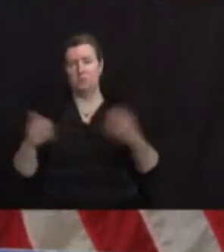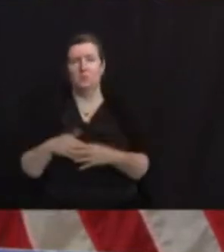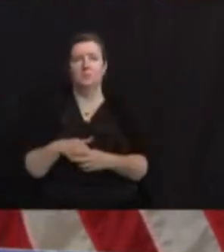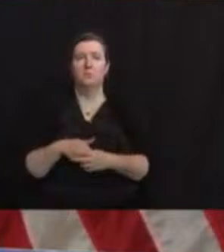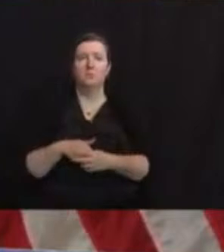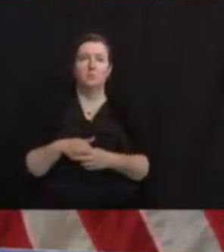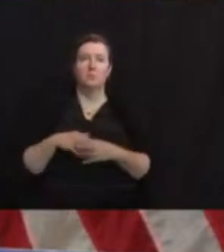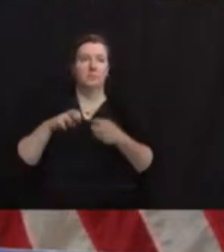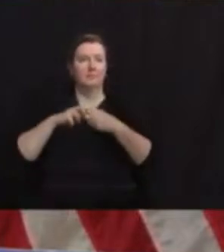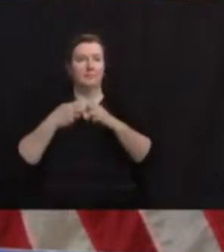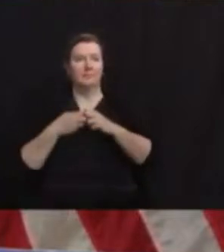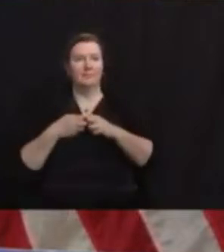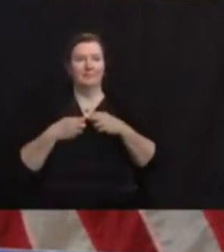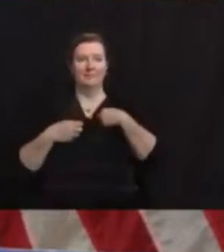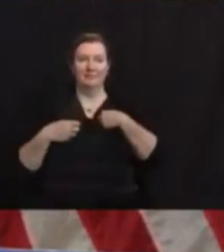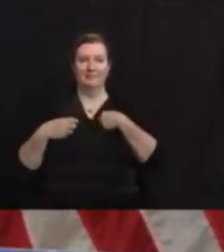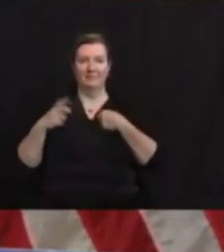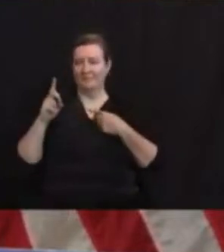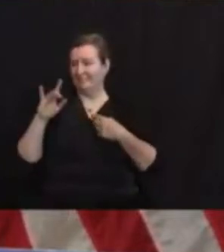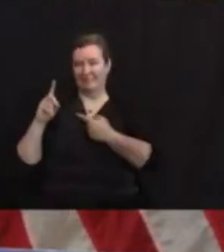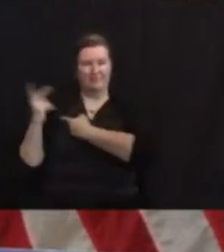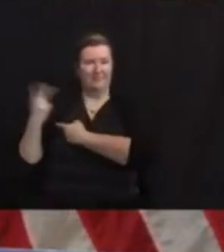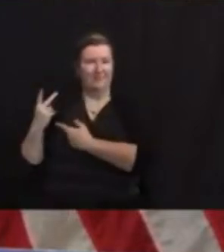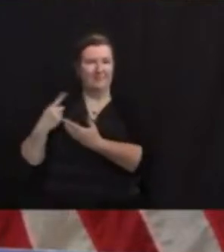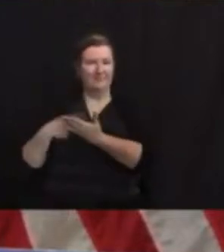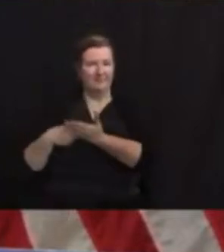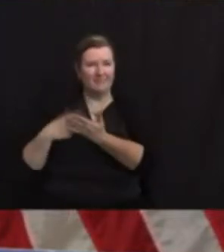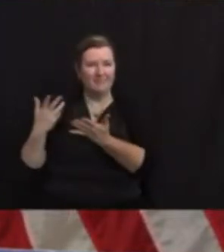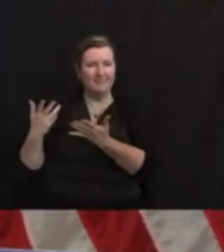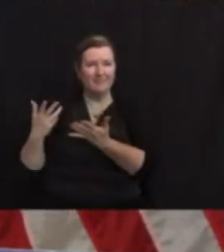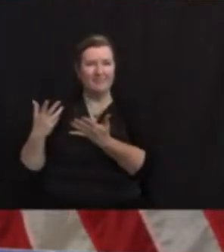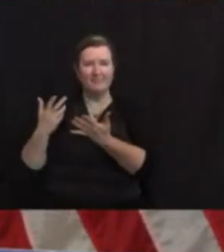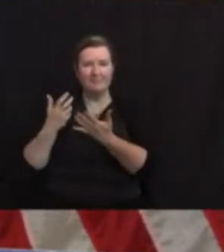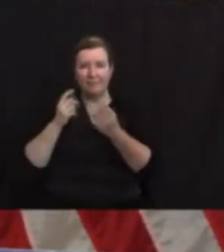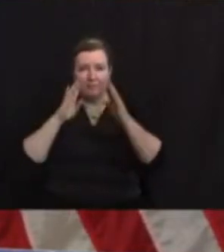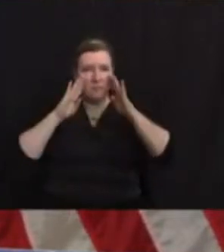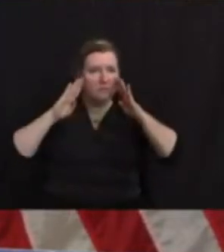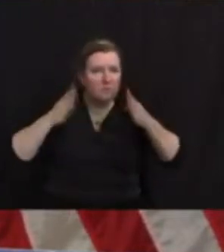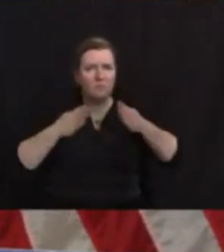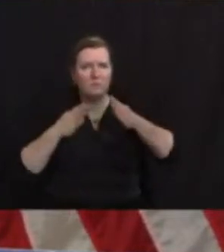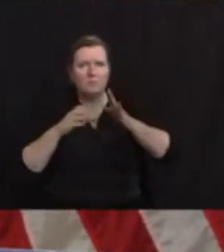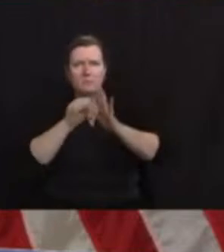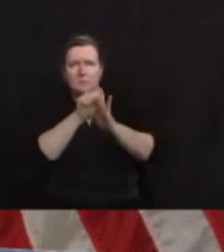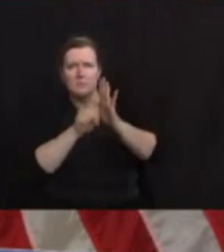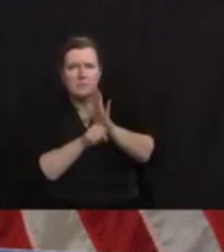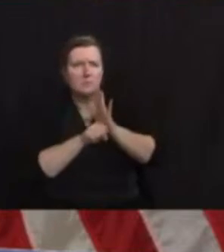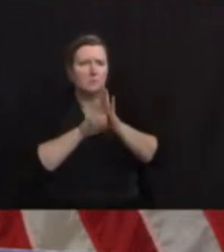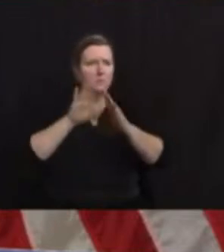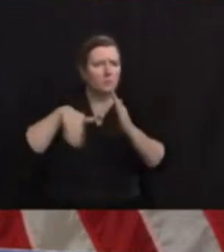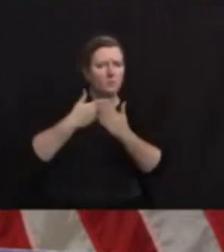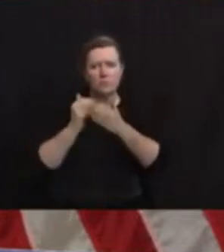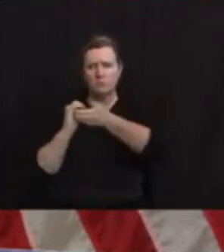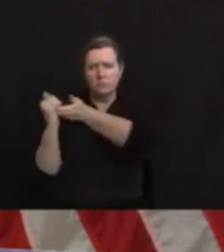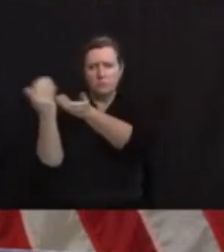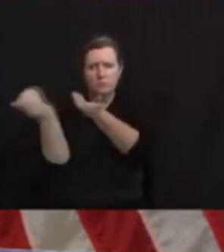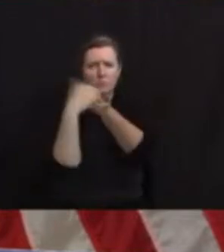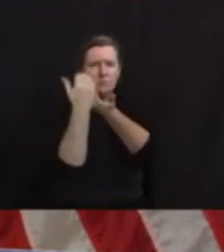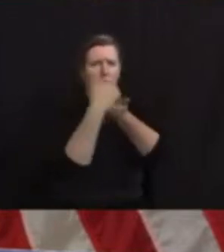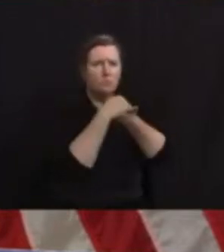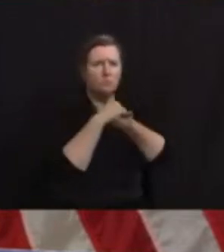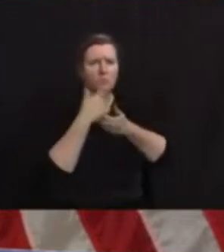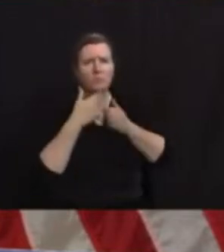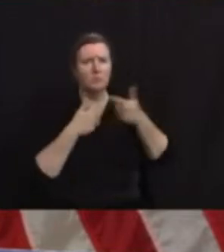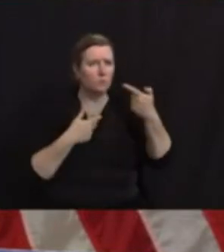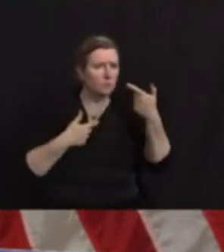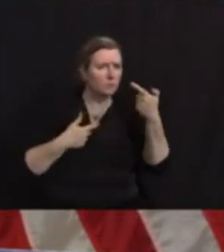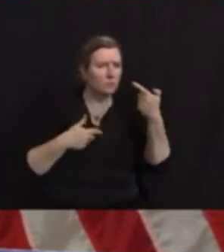were talking about this earlier today. Right now, we have everybody geared in the state, all our pods, do 21 days or 28 days. There